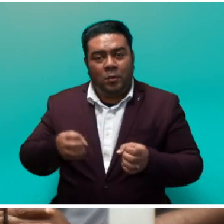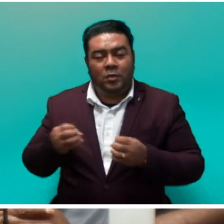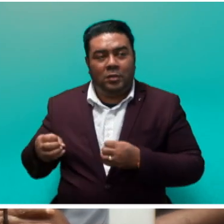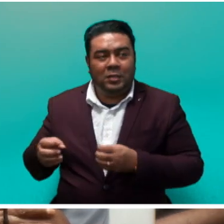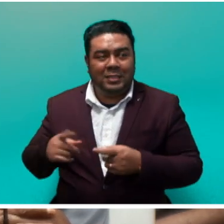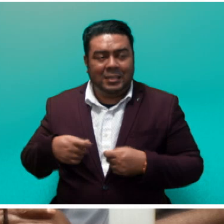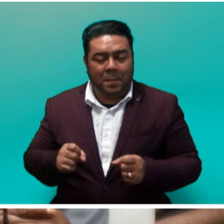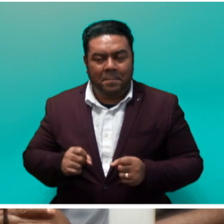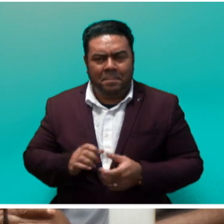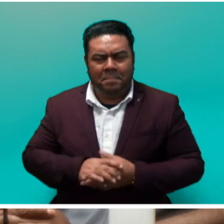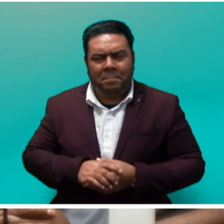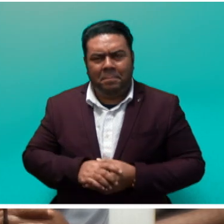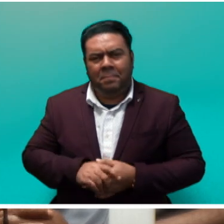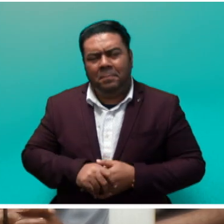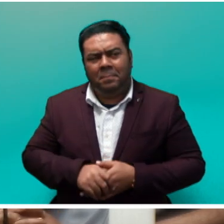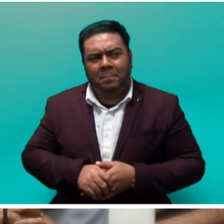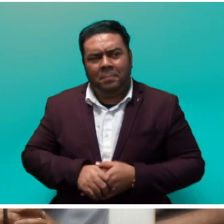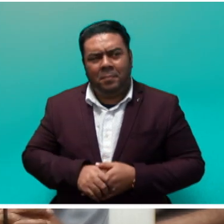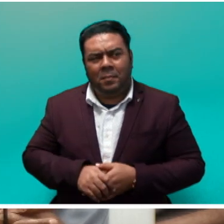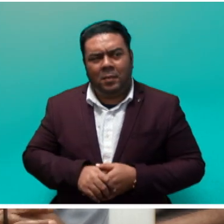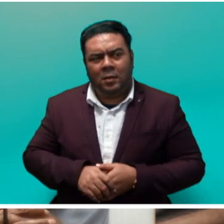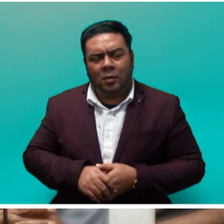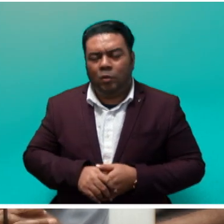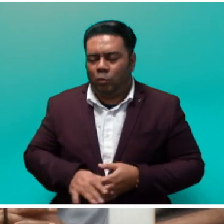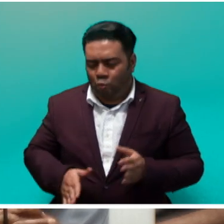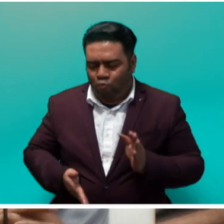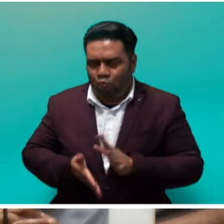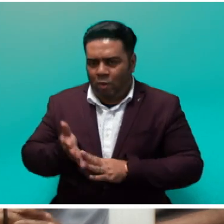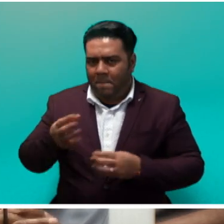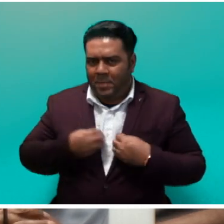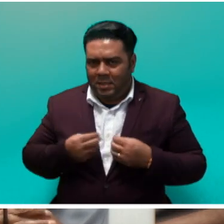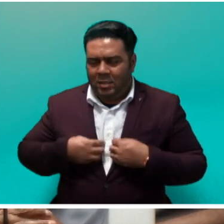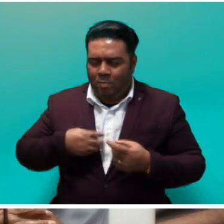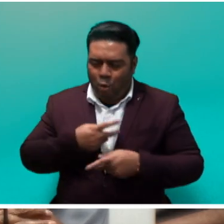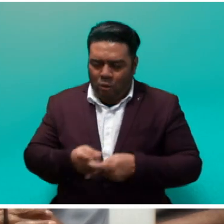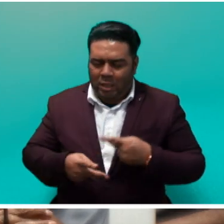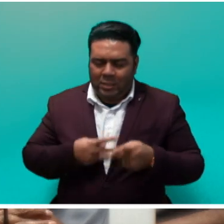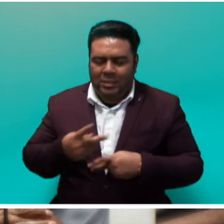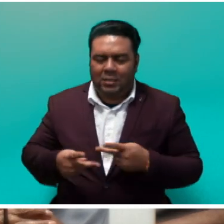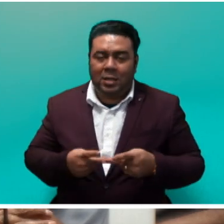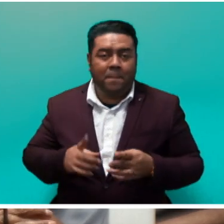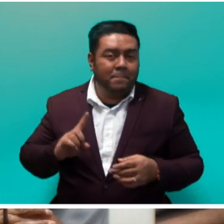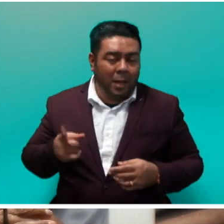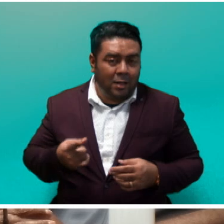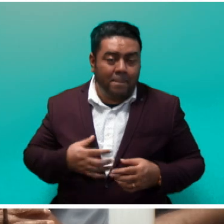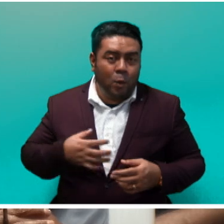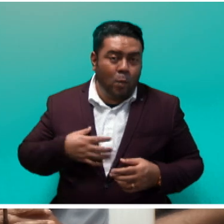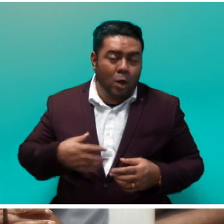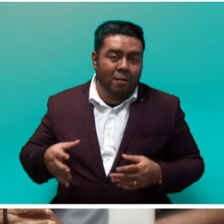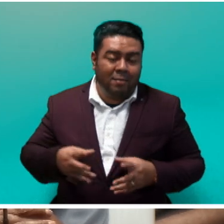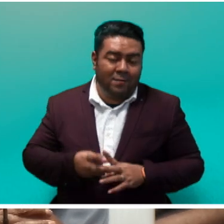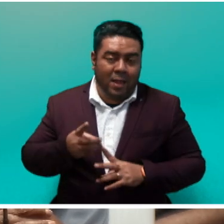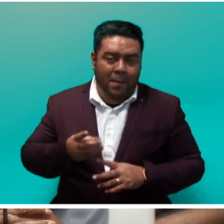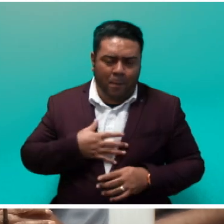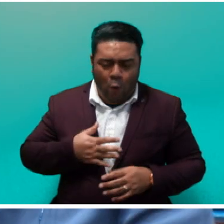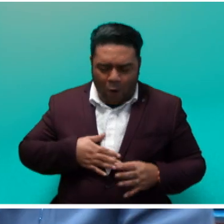to its competencies and to enhance business processes. However, the more developed and advanced